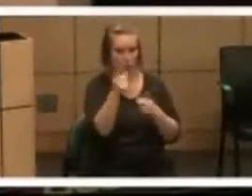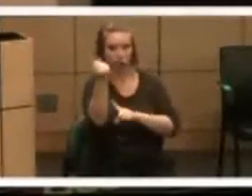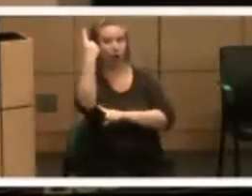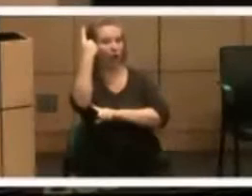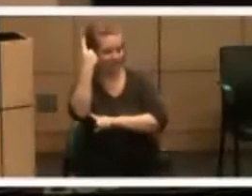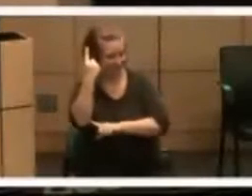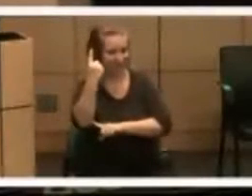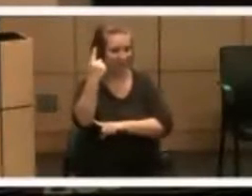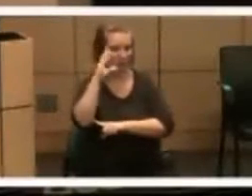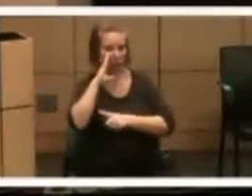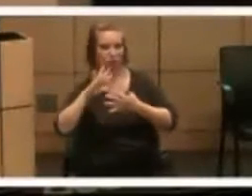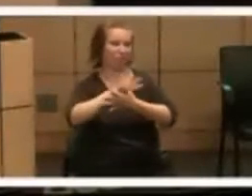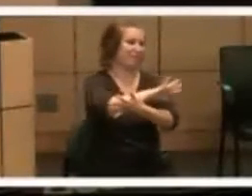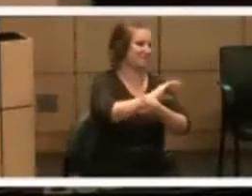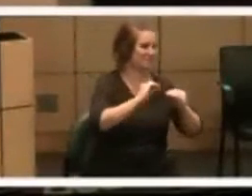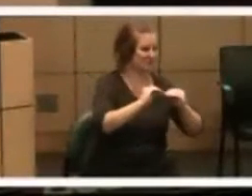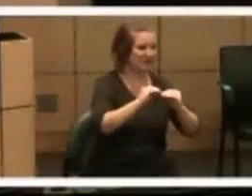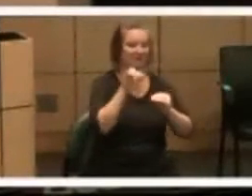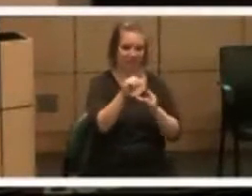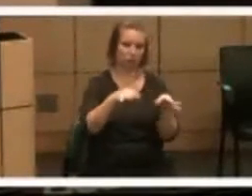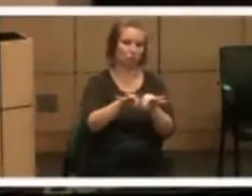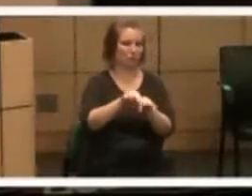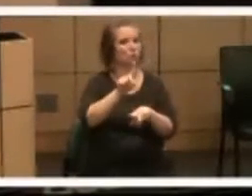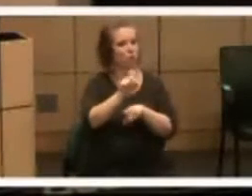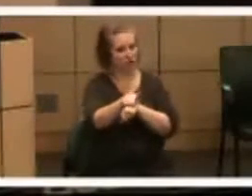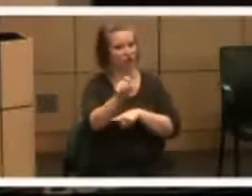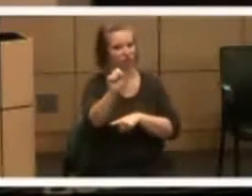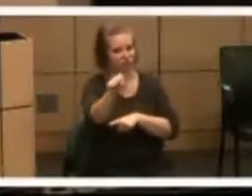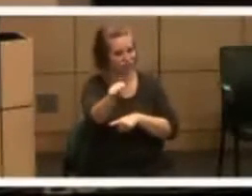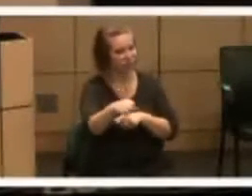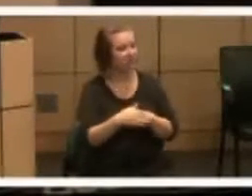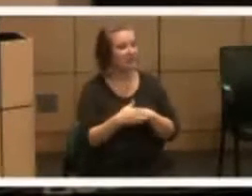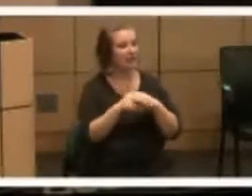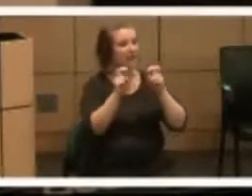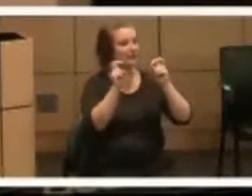those are really critical questions. And I think the issue of